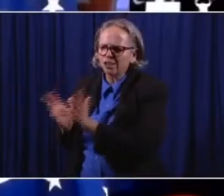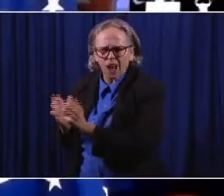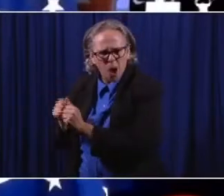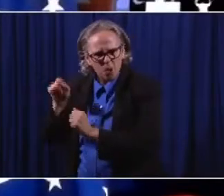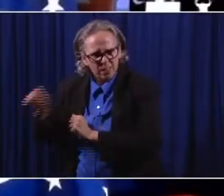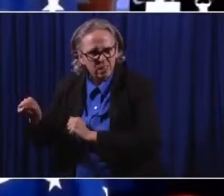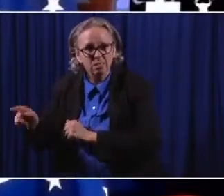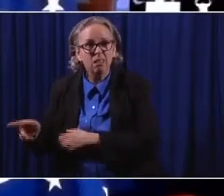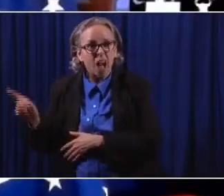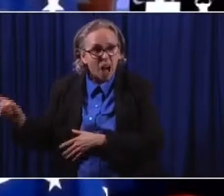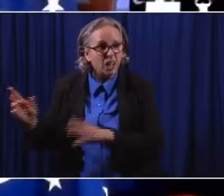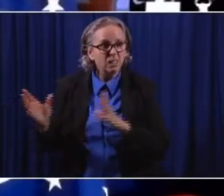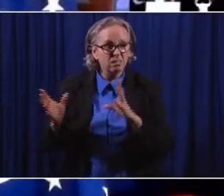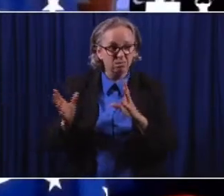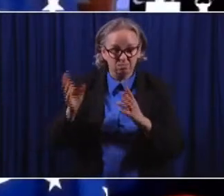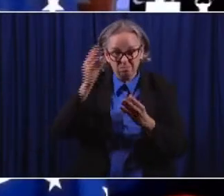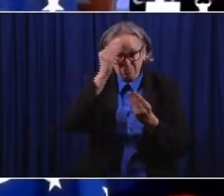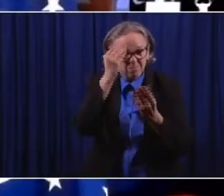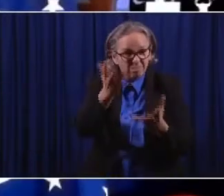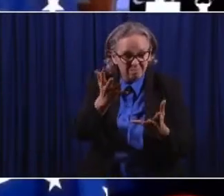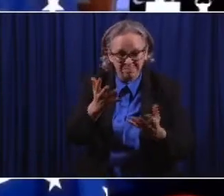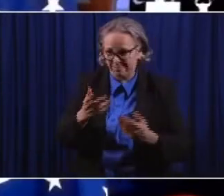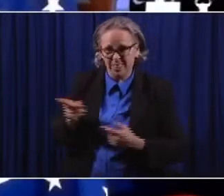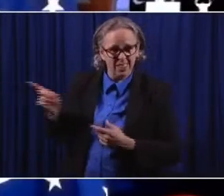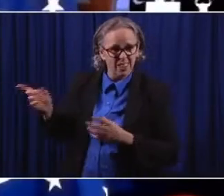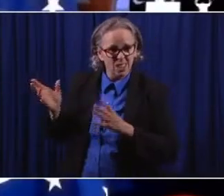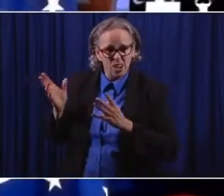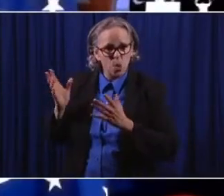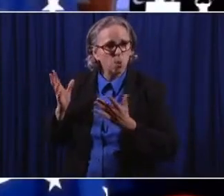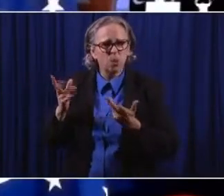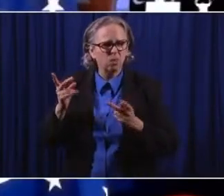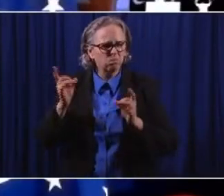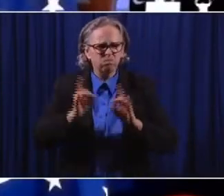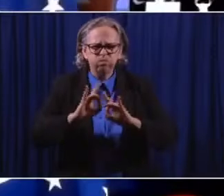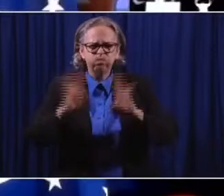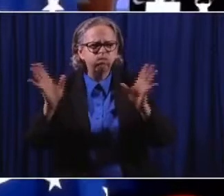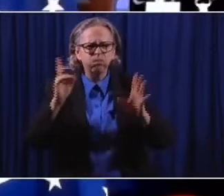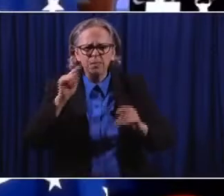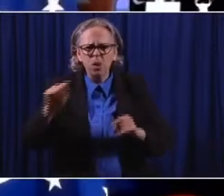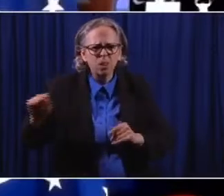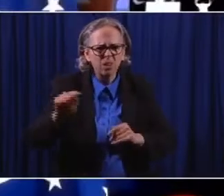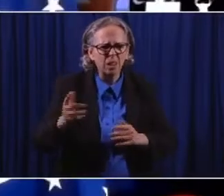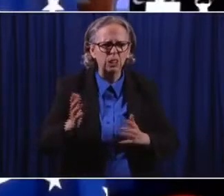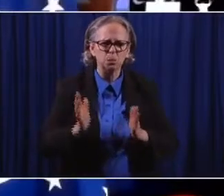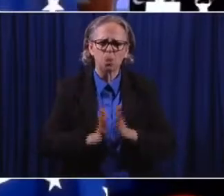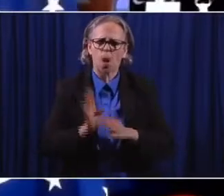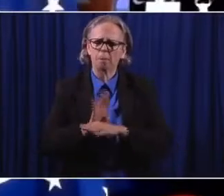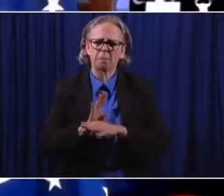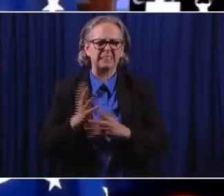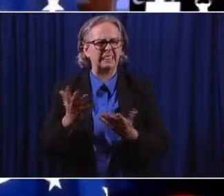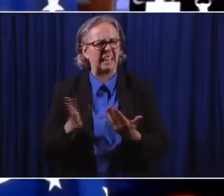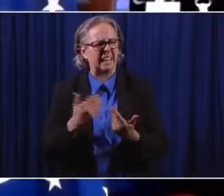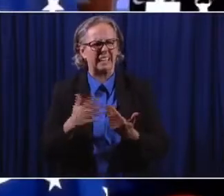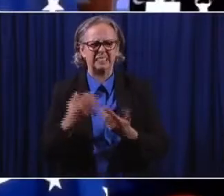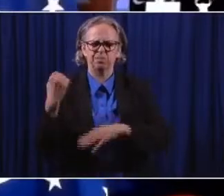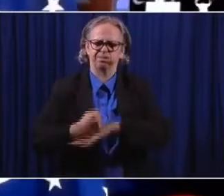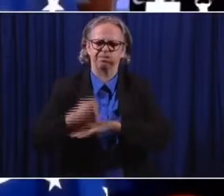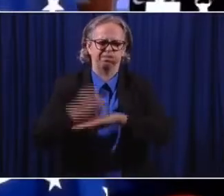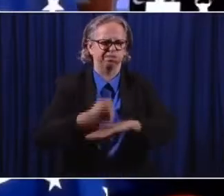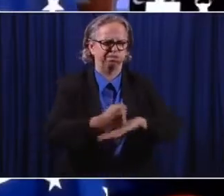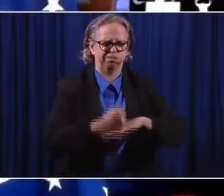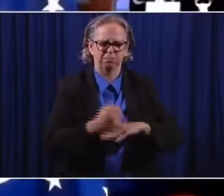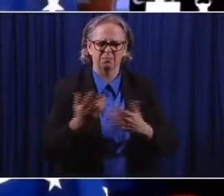the chin toughest sometimes are those small businesses because they don't have much of an online presence. People need to go